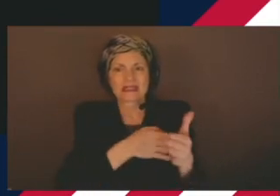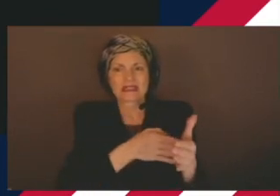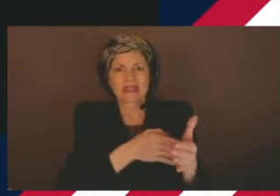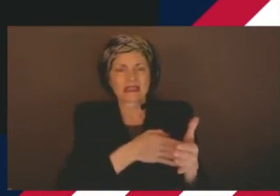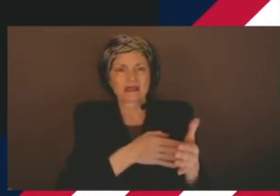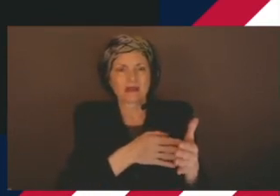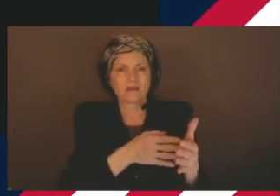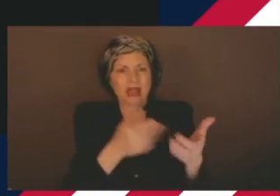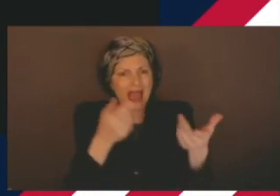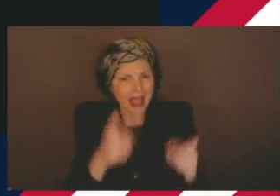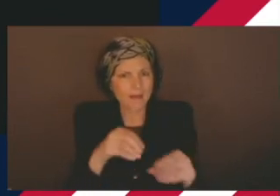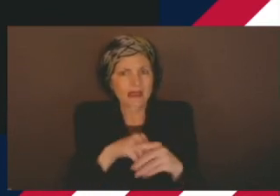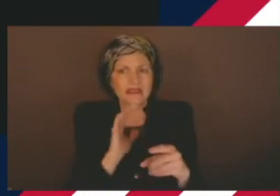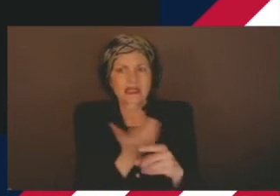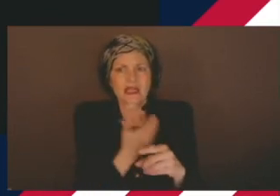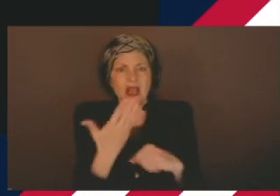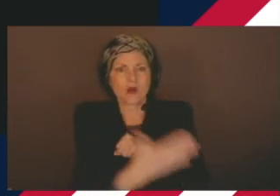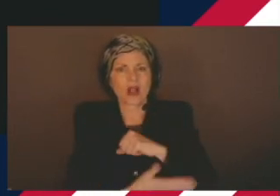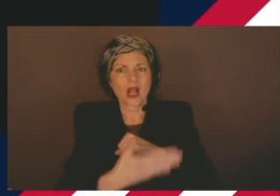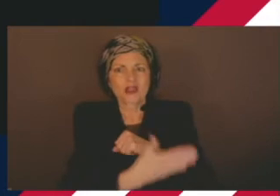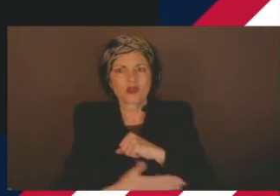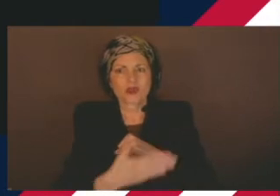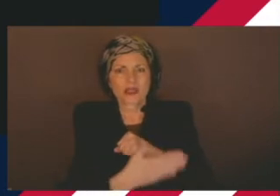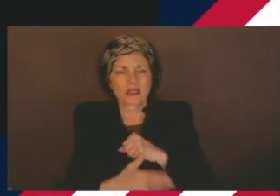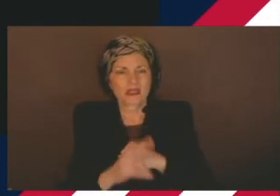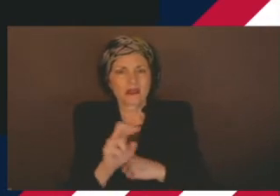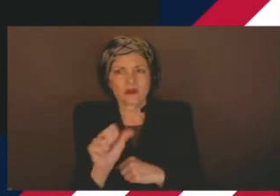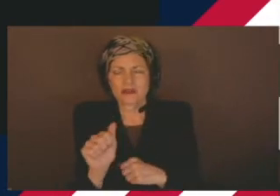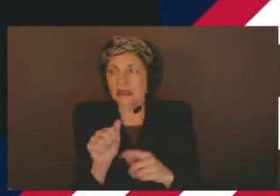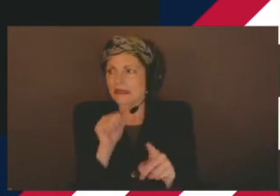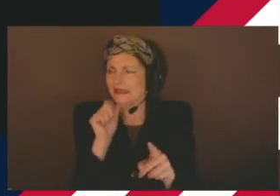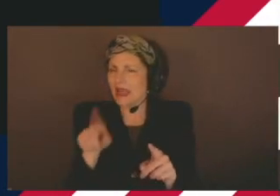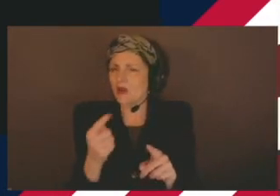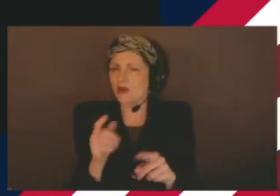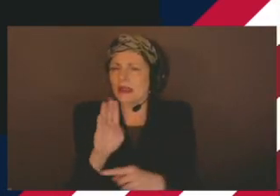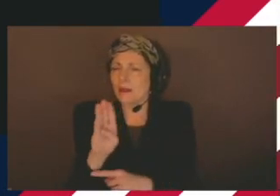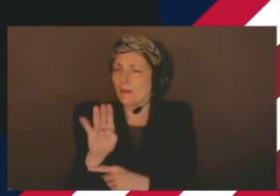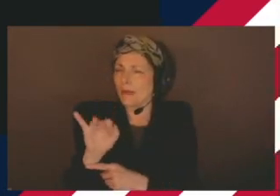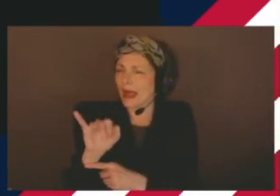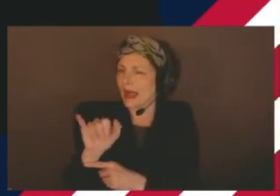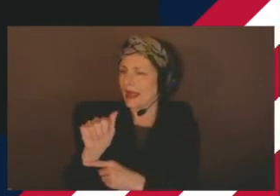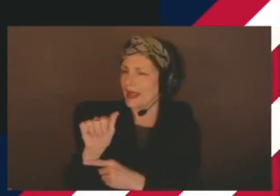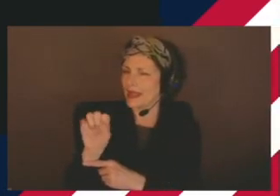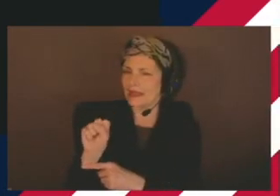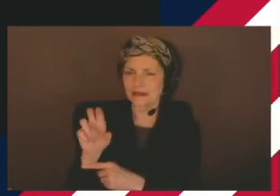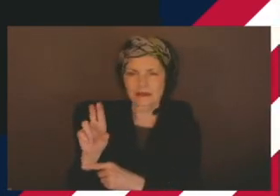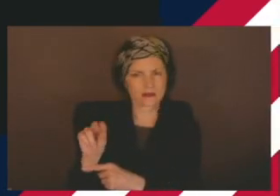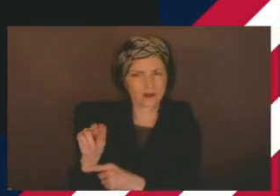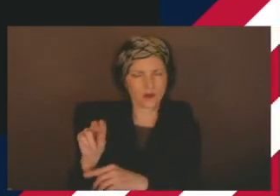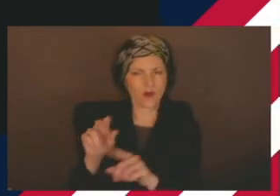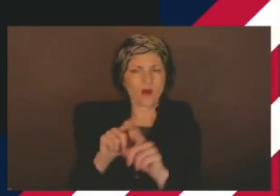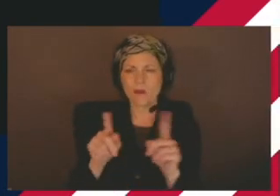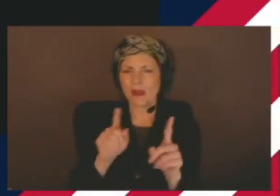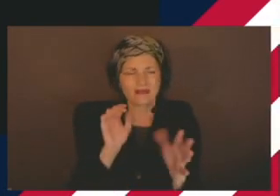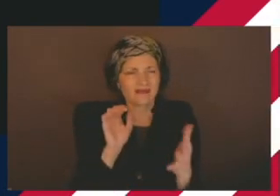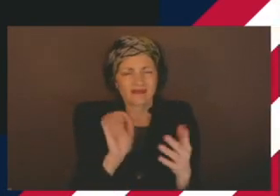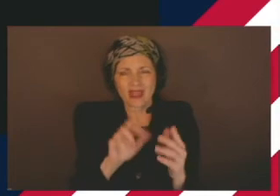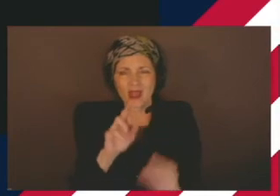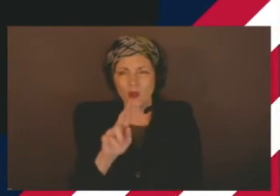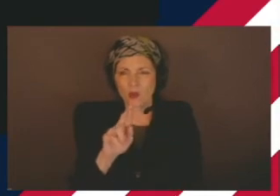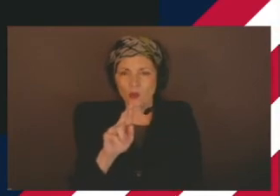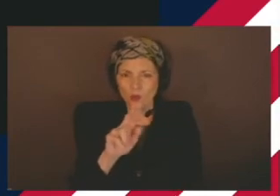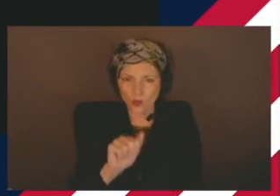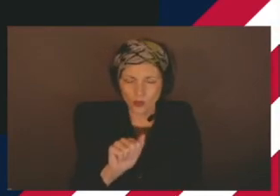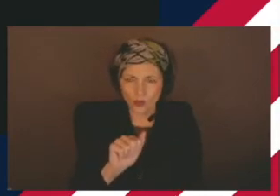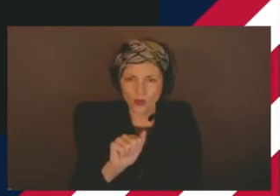of it is not just bias, but I think it is actual racism that exists everywhere in our society.